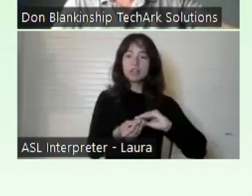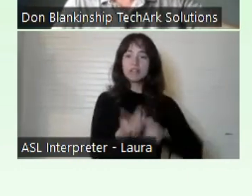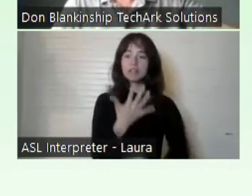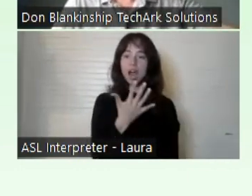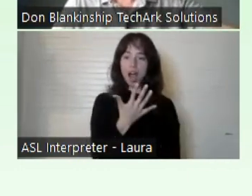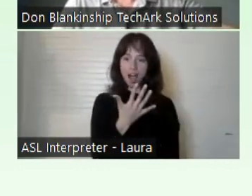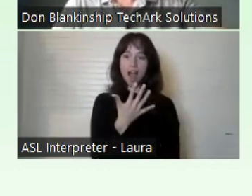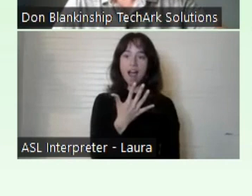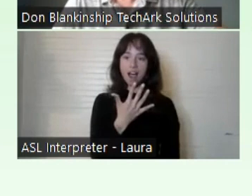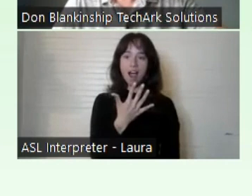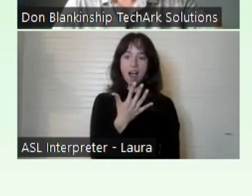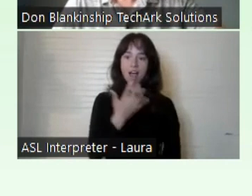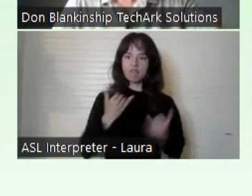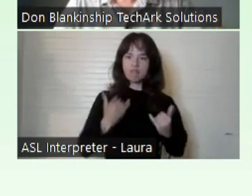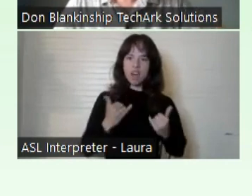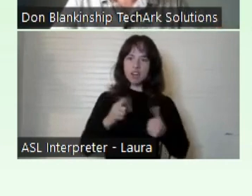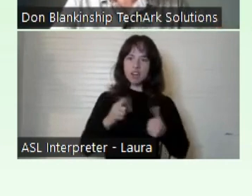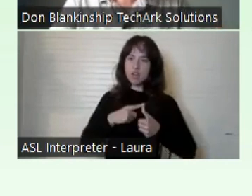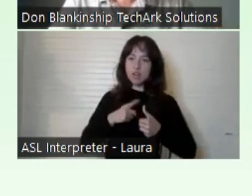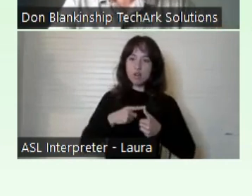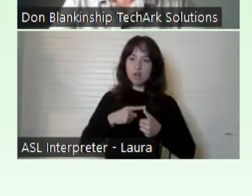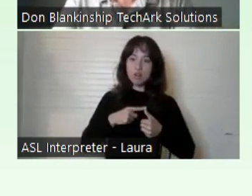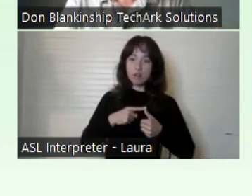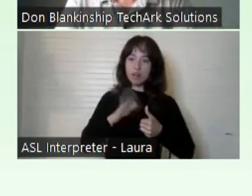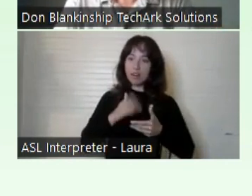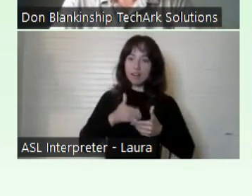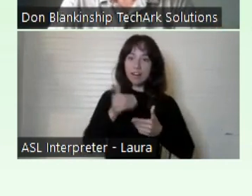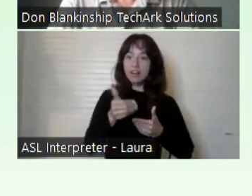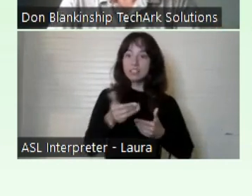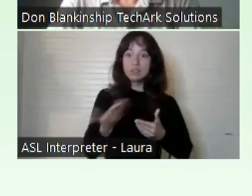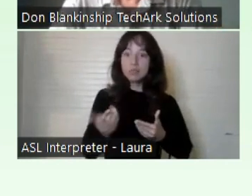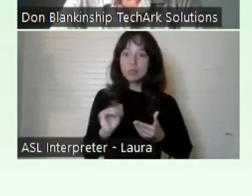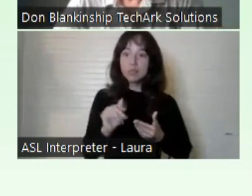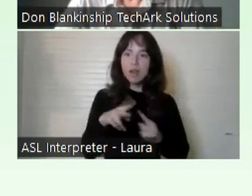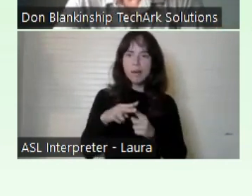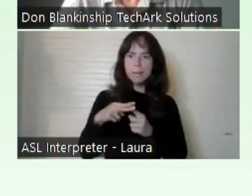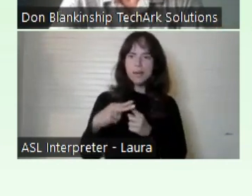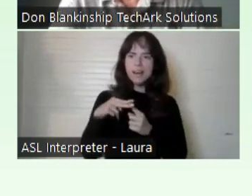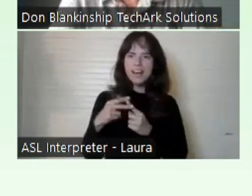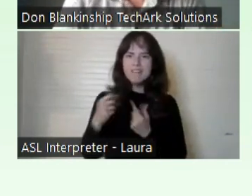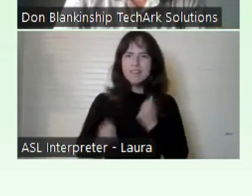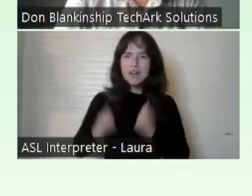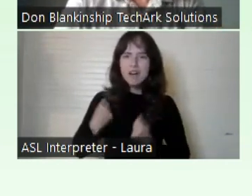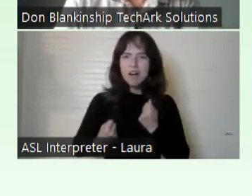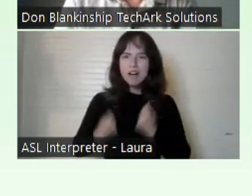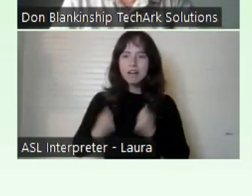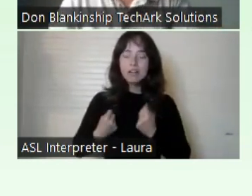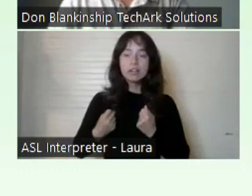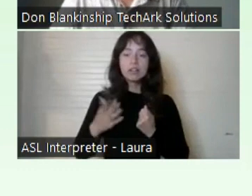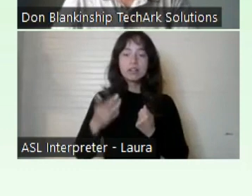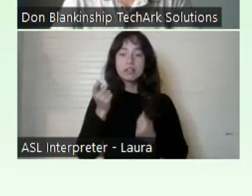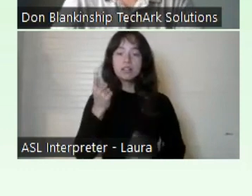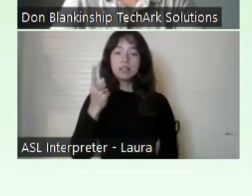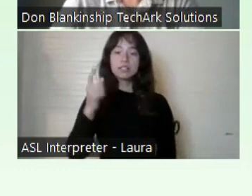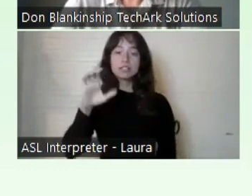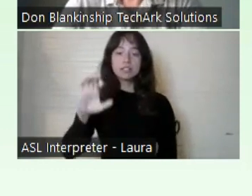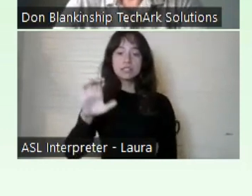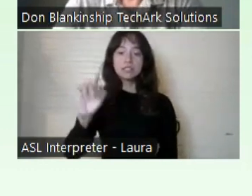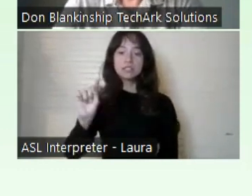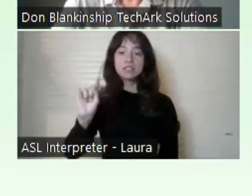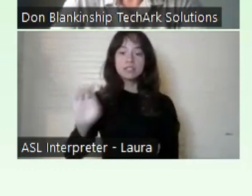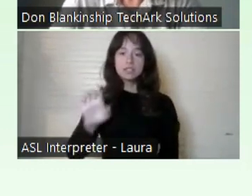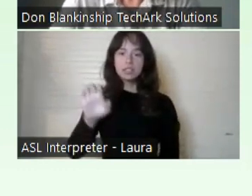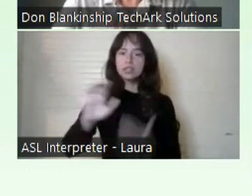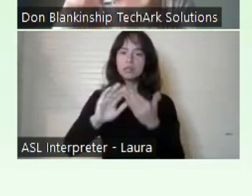And the next one, we're talking to an auto mechanic. We've had a lot of requests from the CTE community to talk